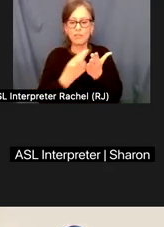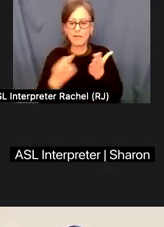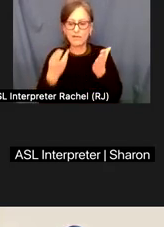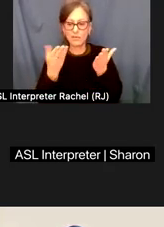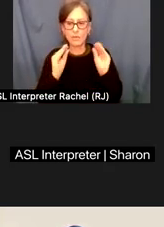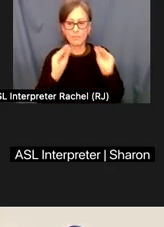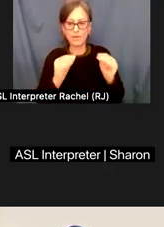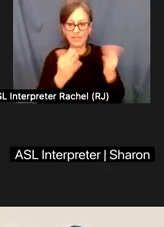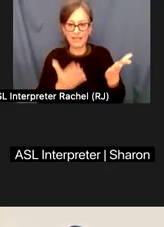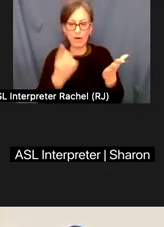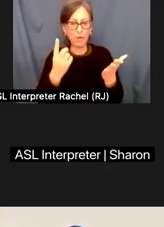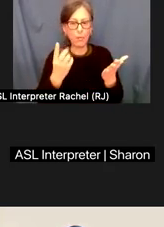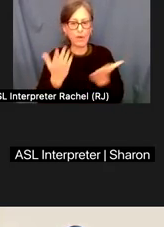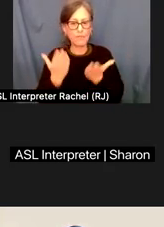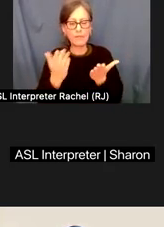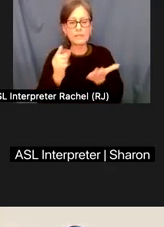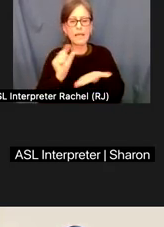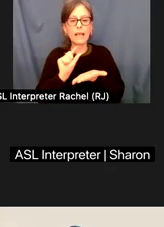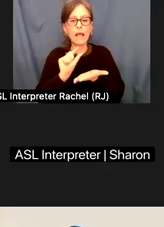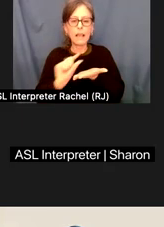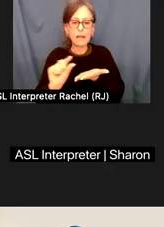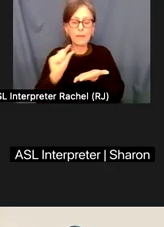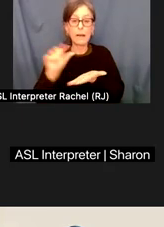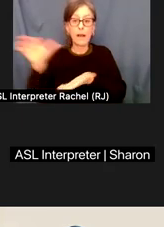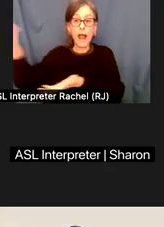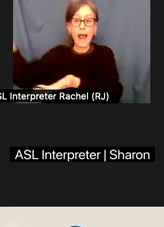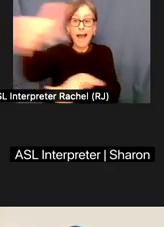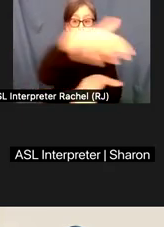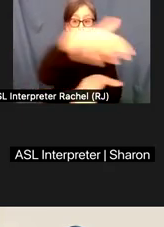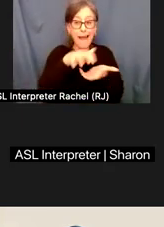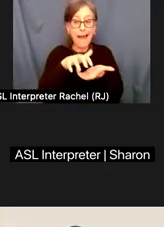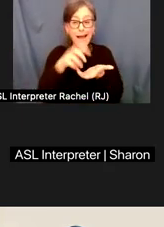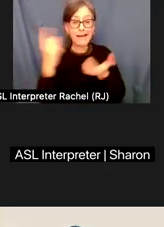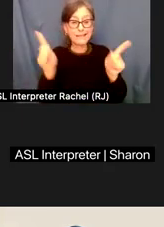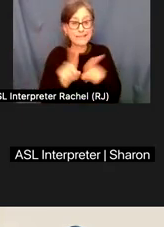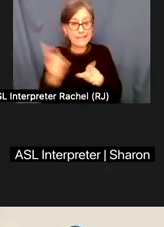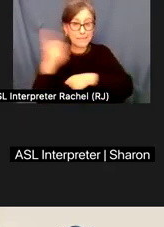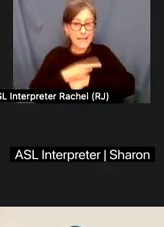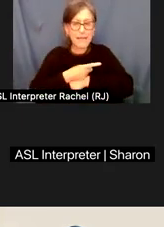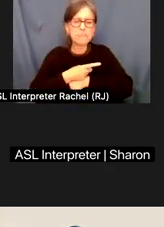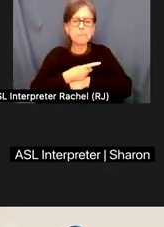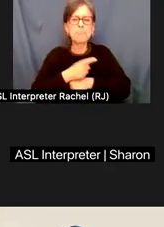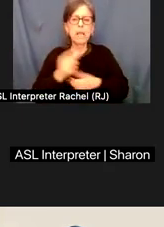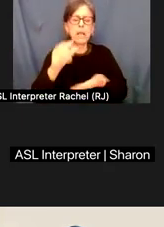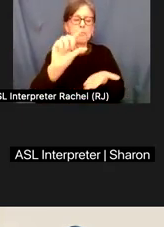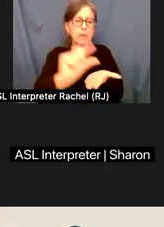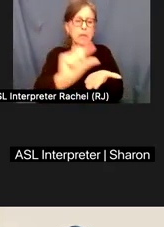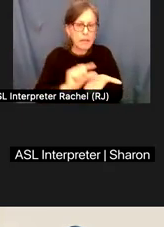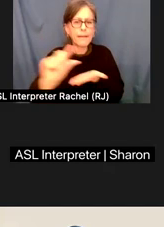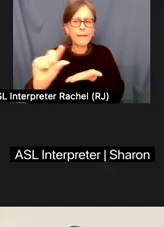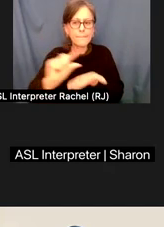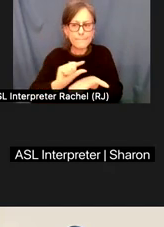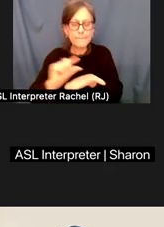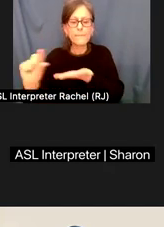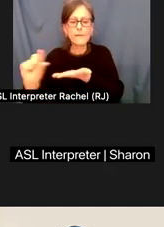key recommendations is just a little bit at a time. It's not something you have to go out and buy everything all at once. And also, you may have a lot of the